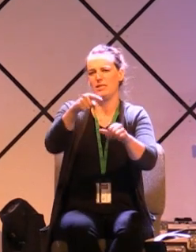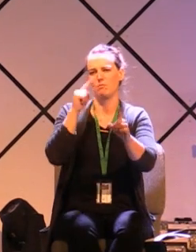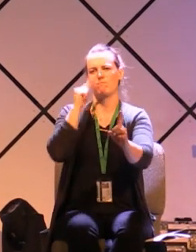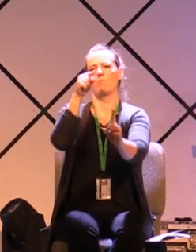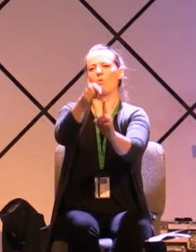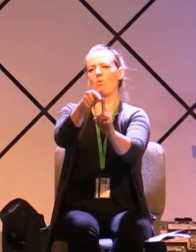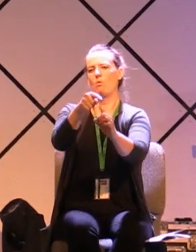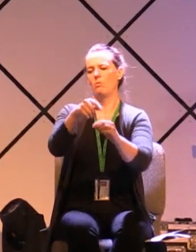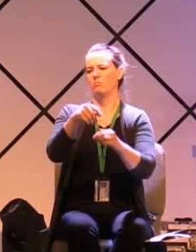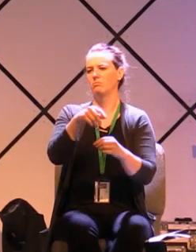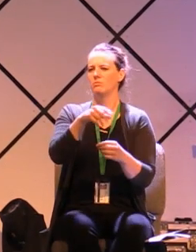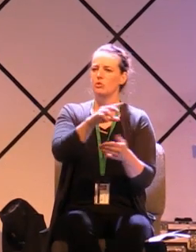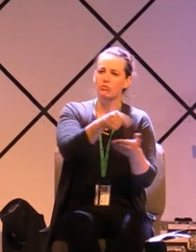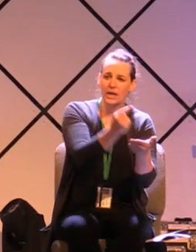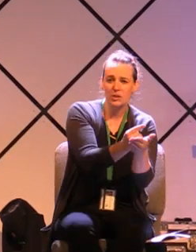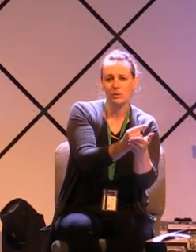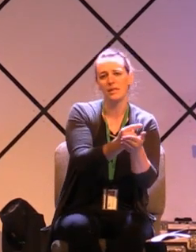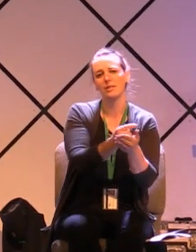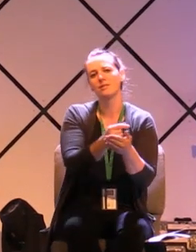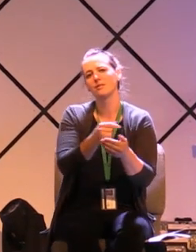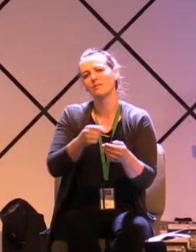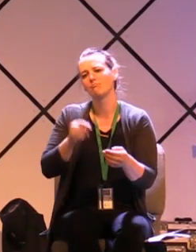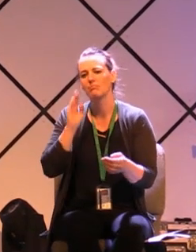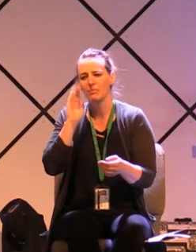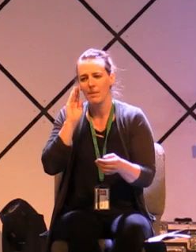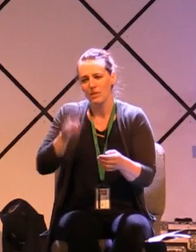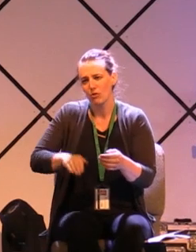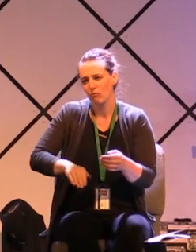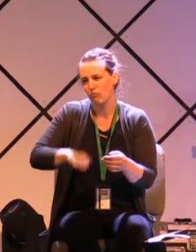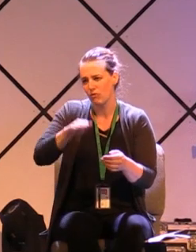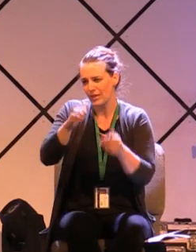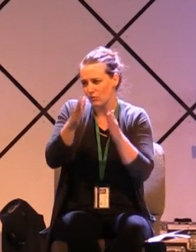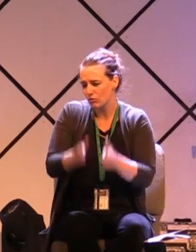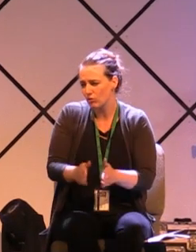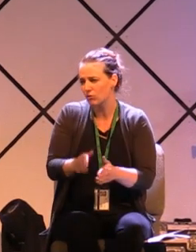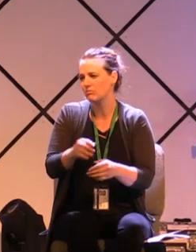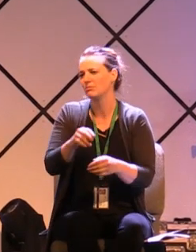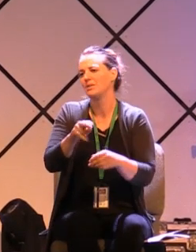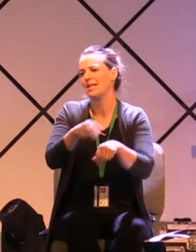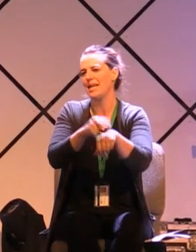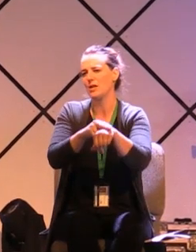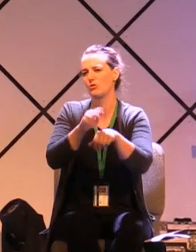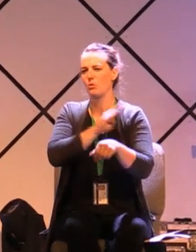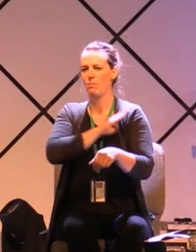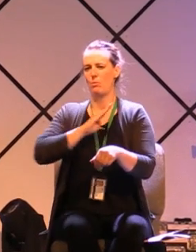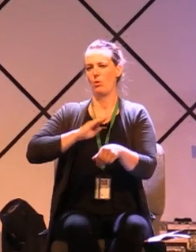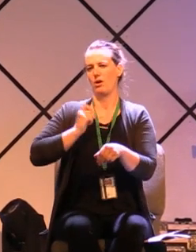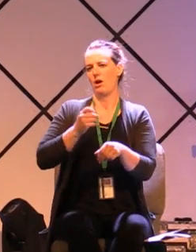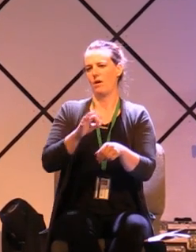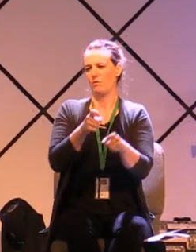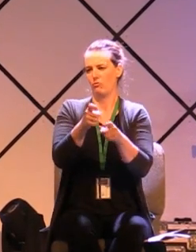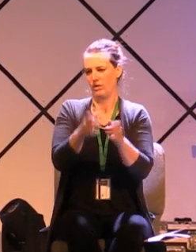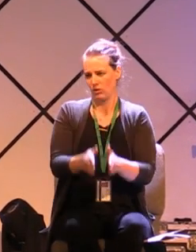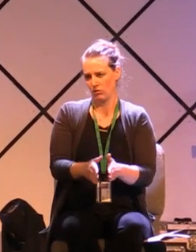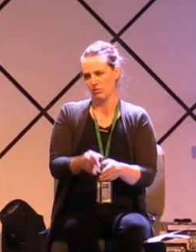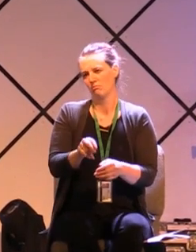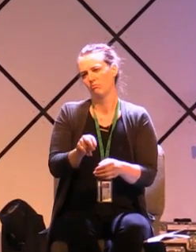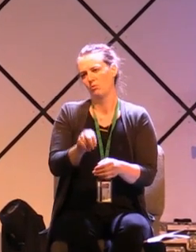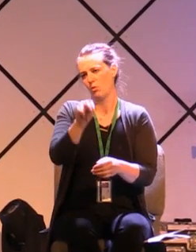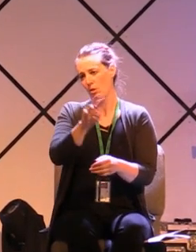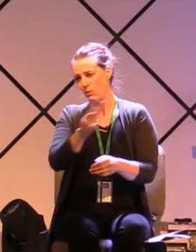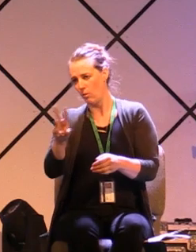puppy raisers, graduates, staff, generous donors, the National Board of Directors, our Northwest Regional Board